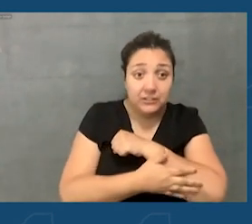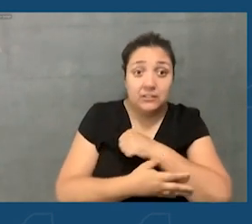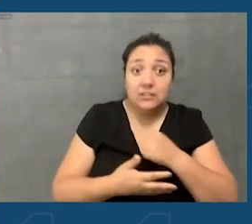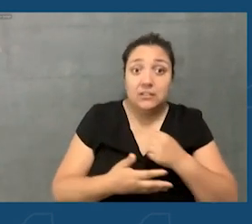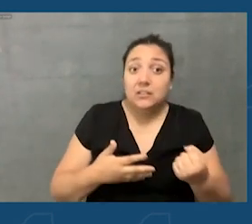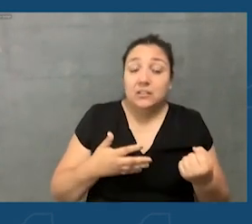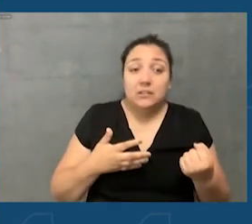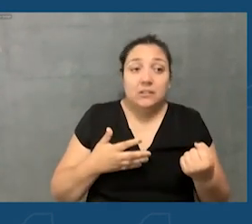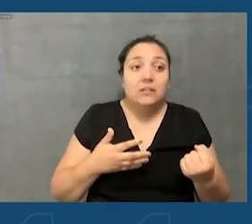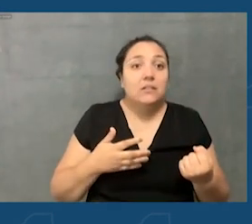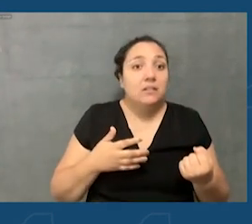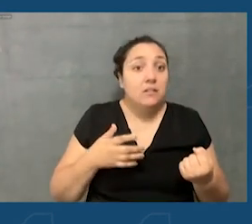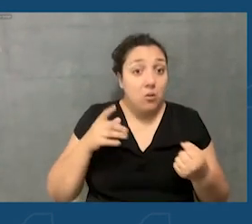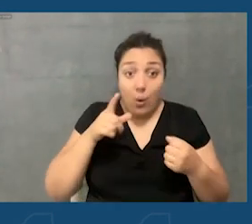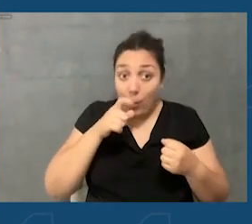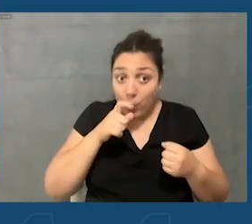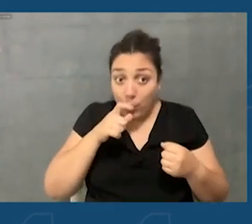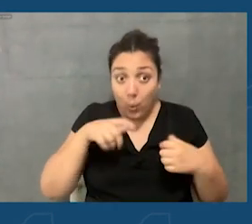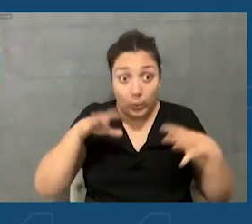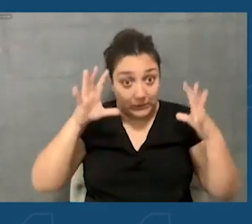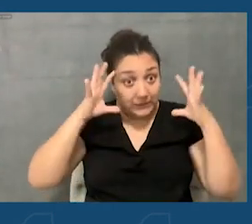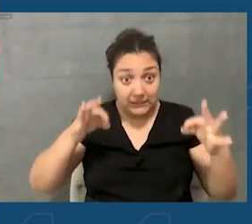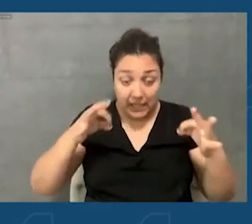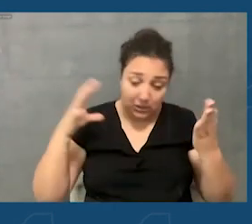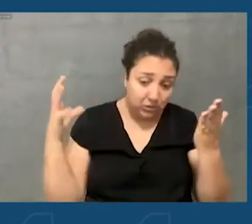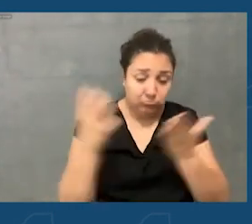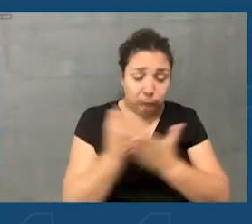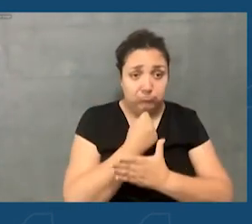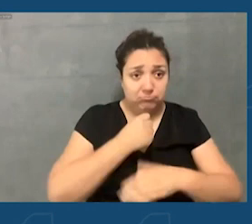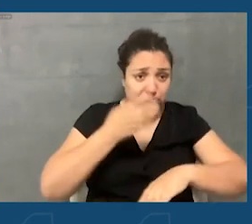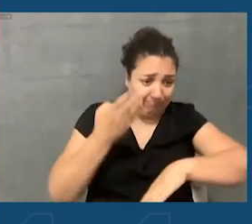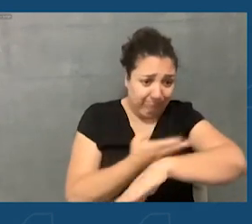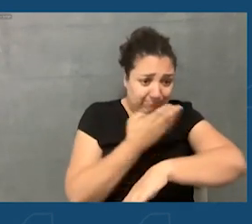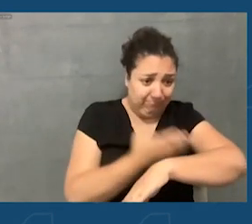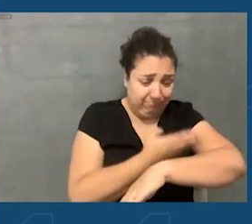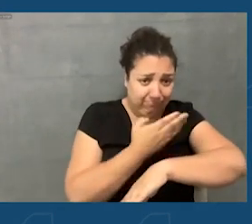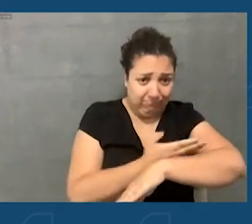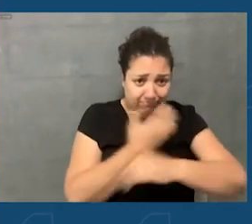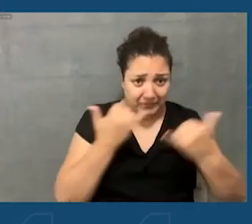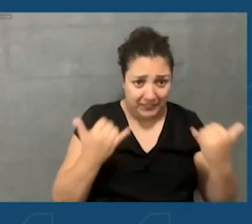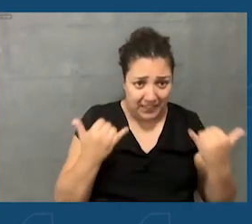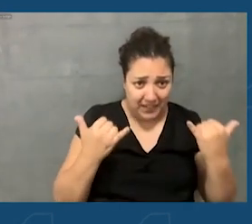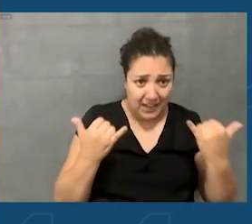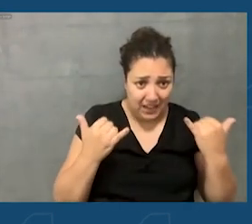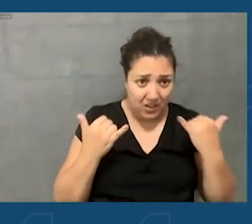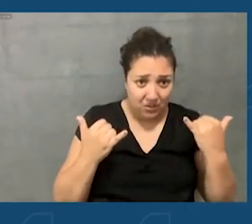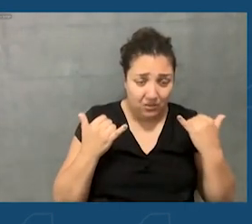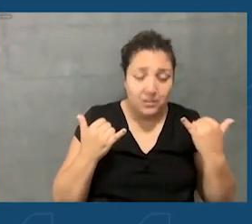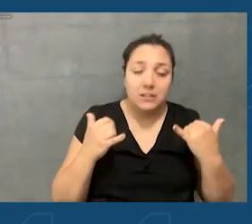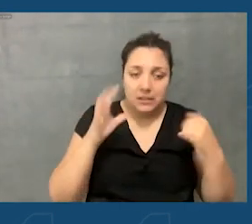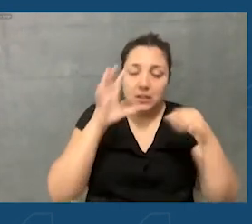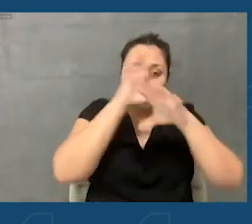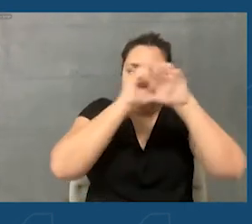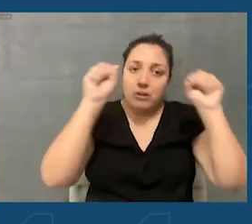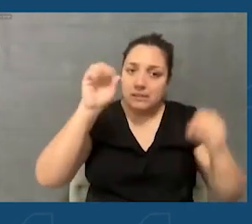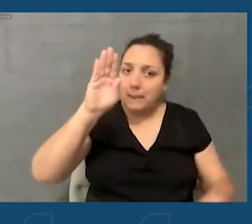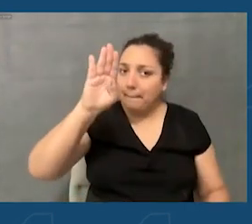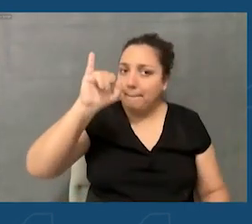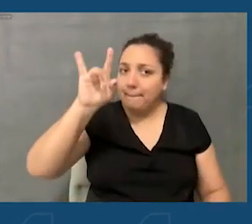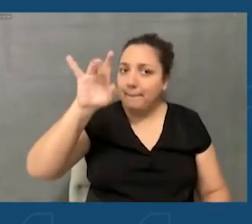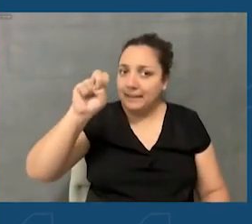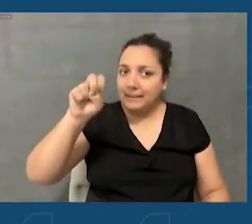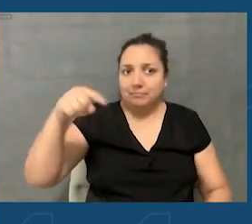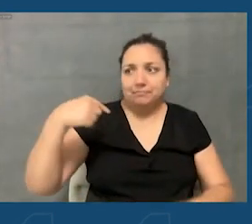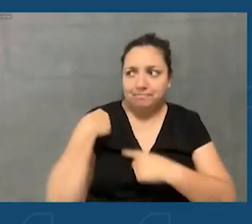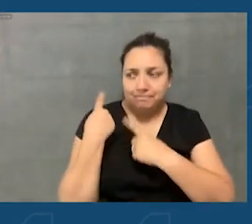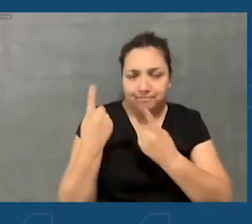the road, not to only start projects that fit within an election cycle, not to only do the easy things, it's Joe Biden. He has put more